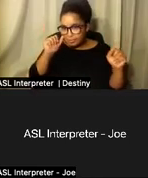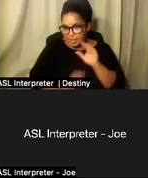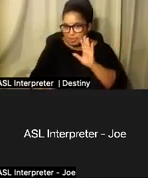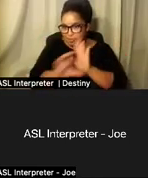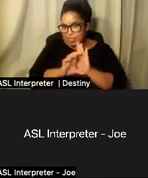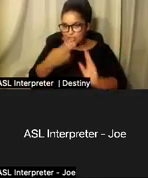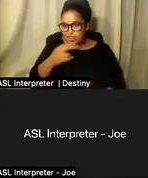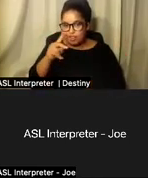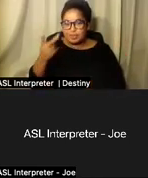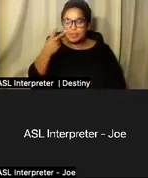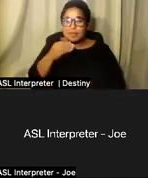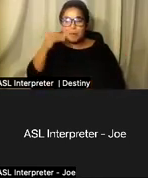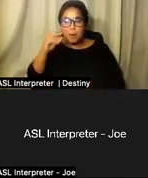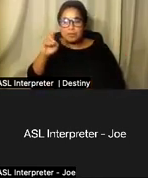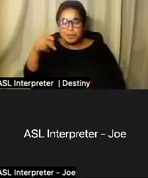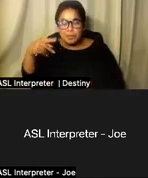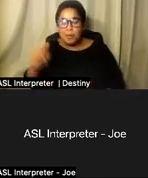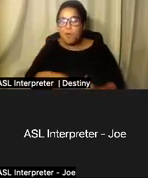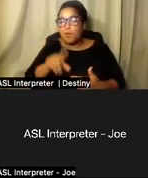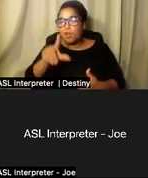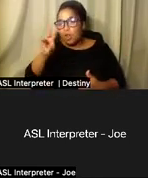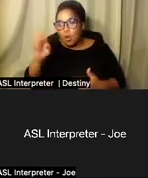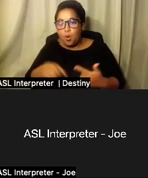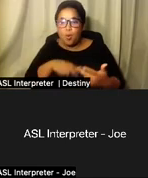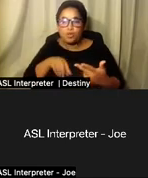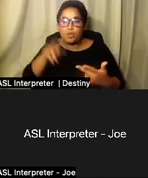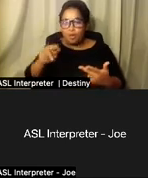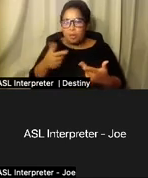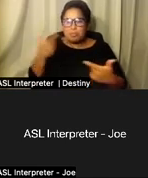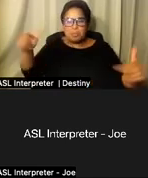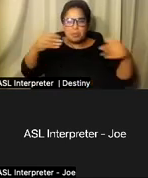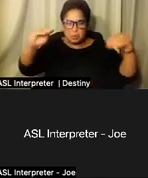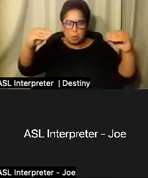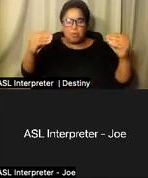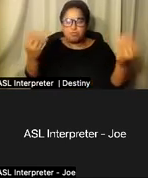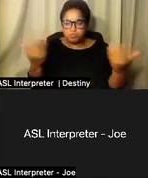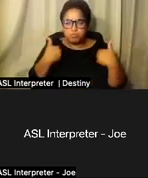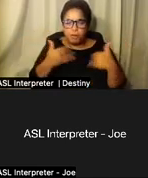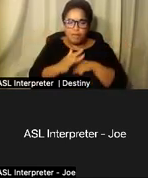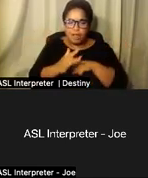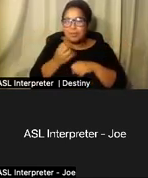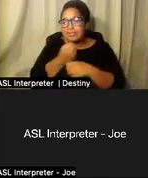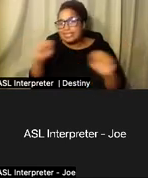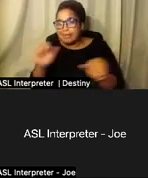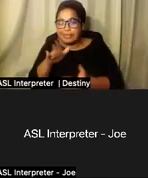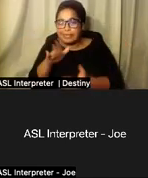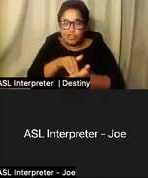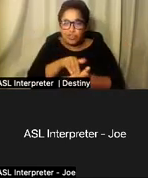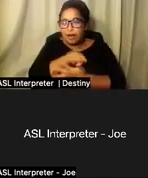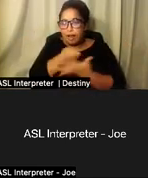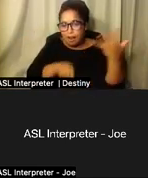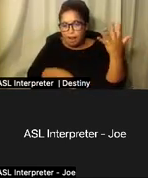see this in Home Depot, Lowe's, Walmart, all the major retailers. We have safety centers in there with all those